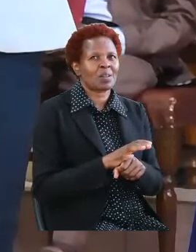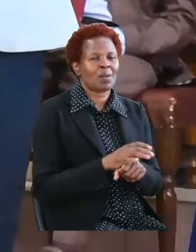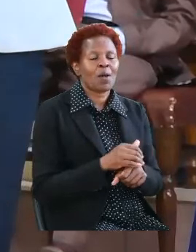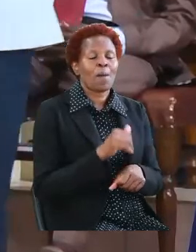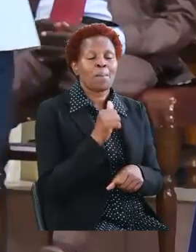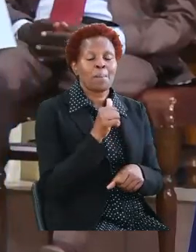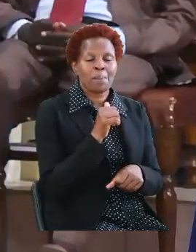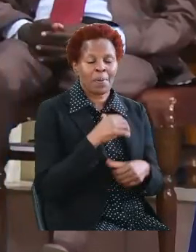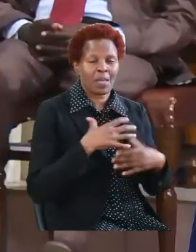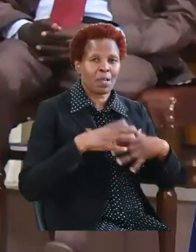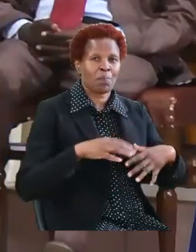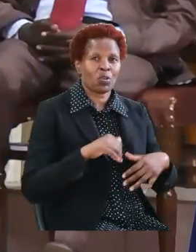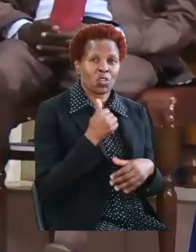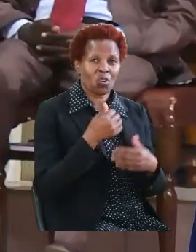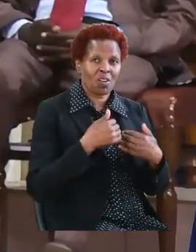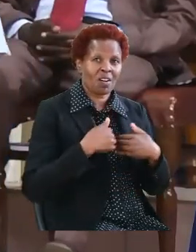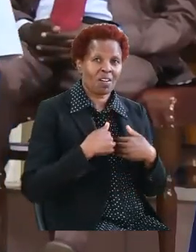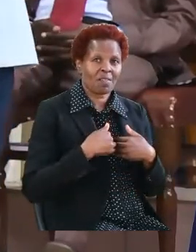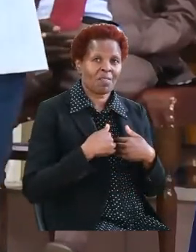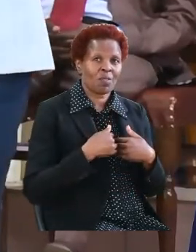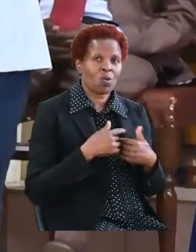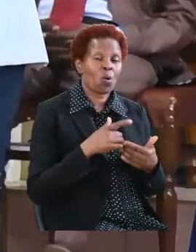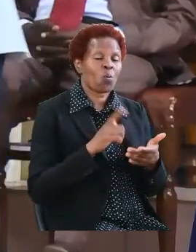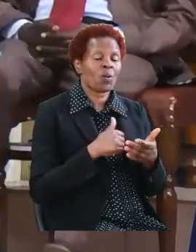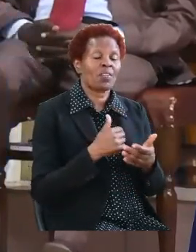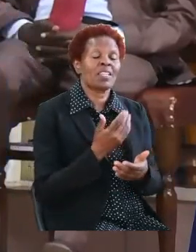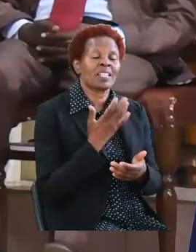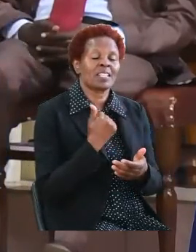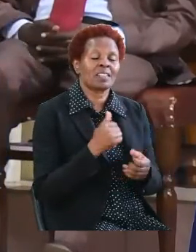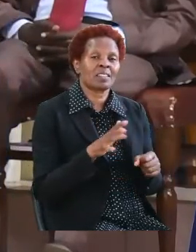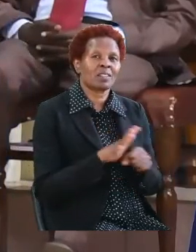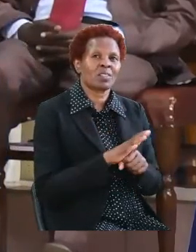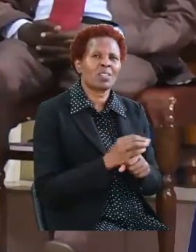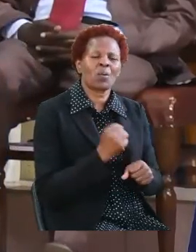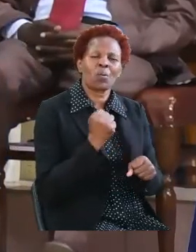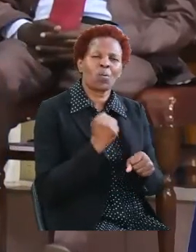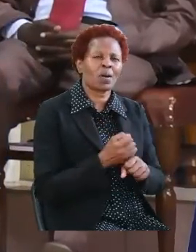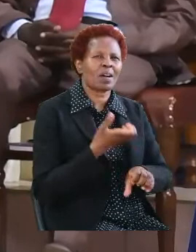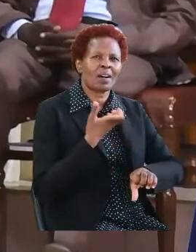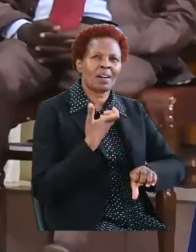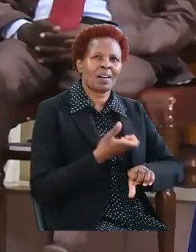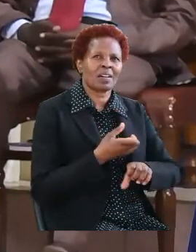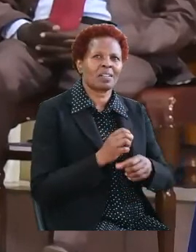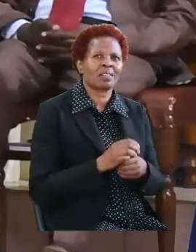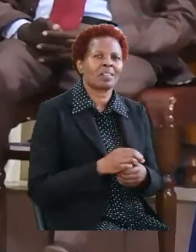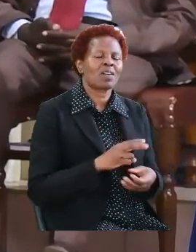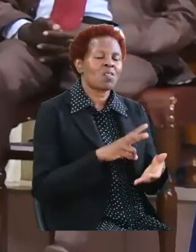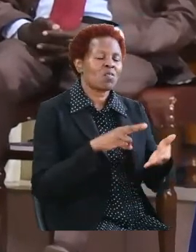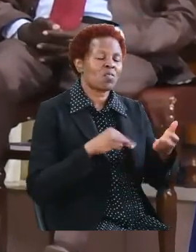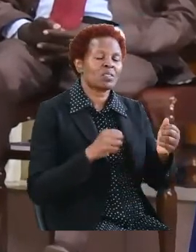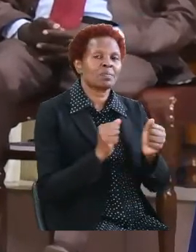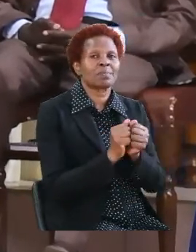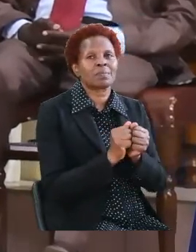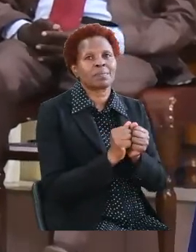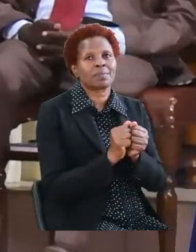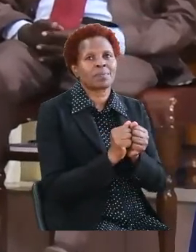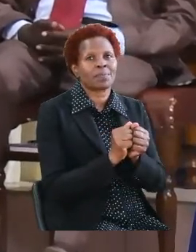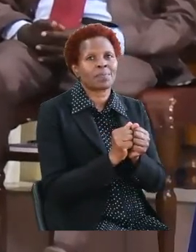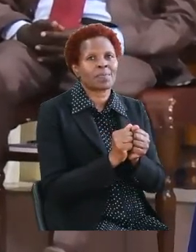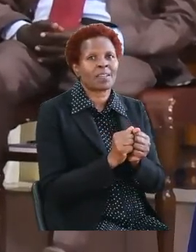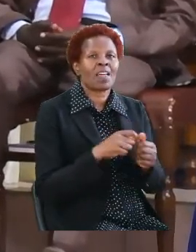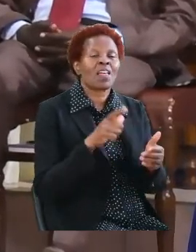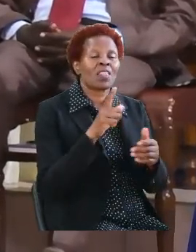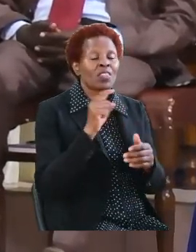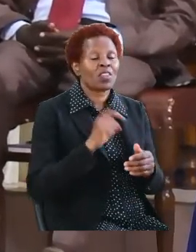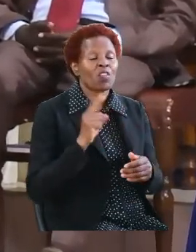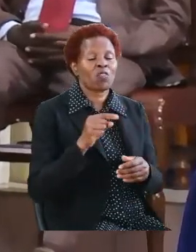have that which they needed so much. They were doing much. And the Bible says in verses number 10, therefore the